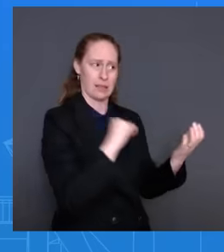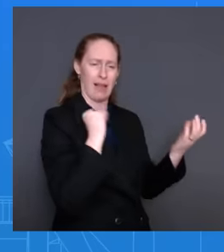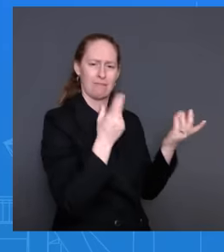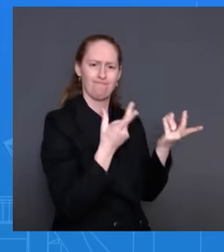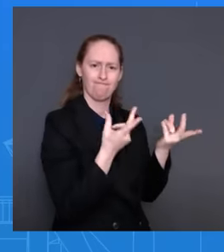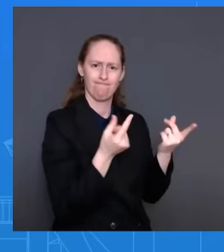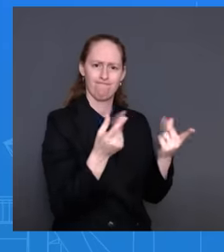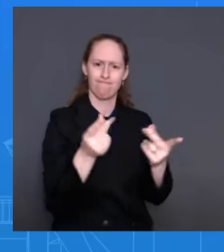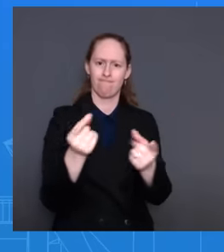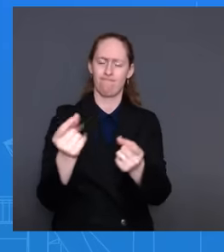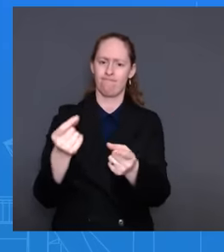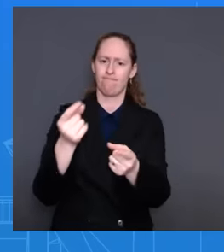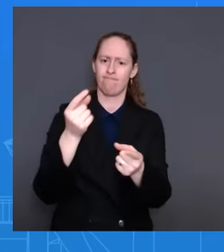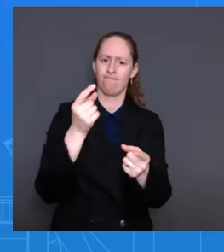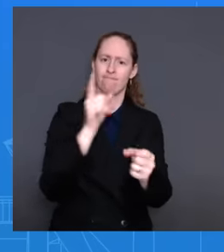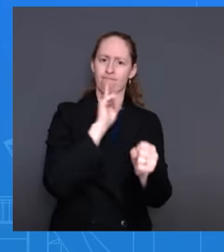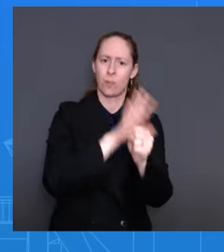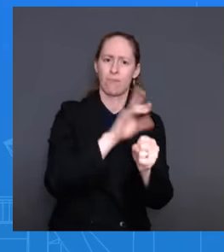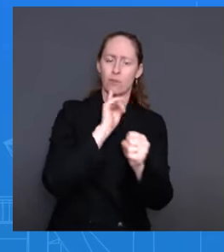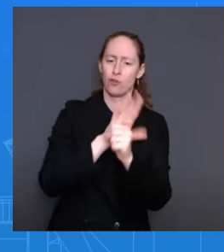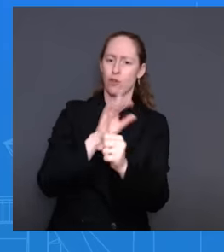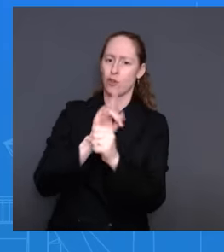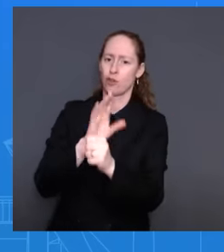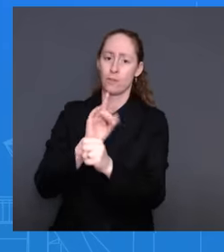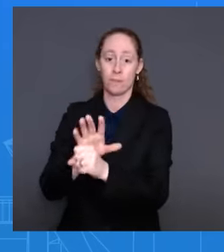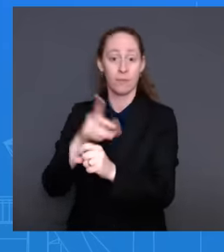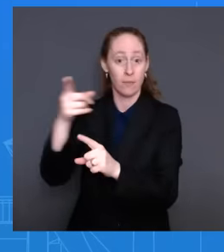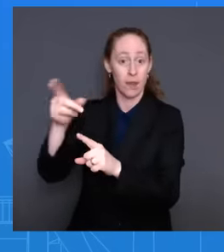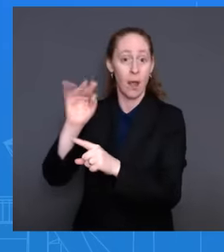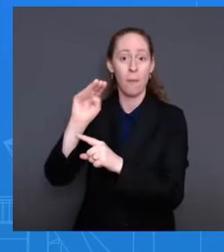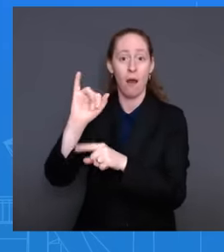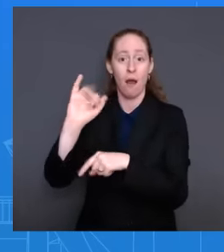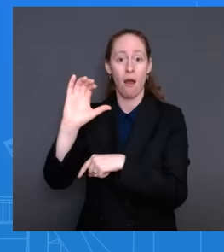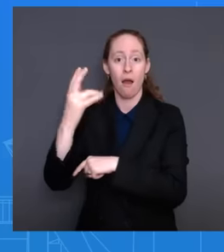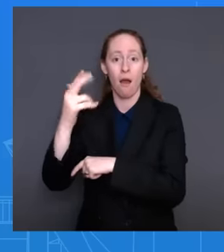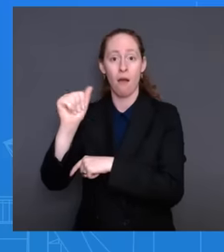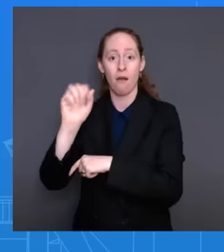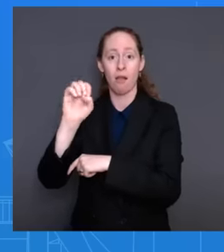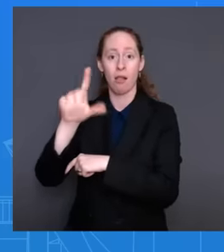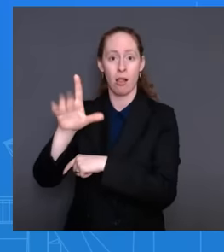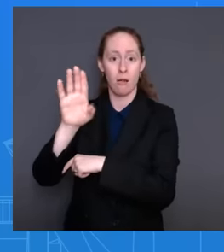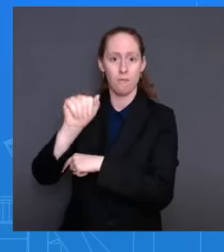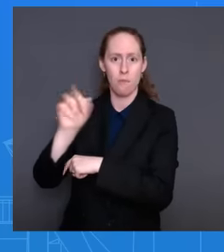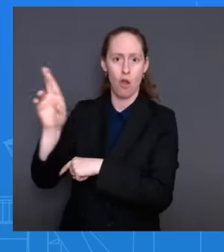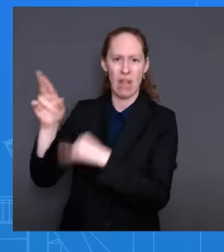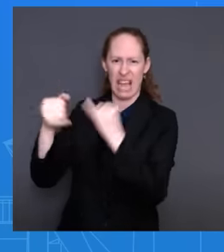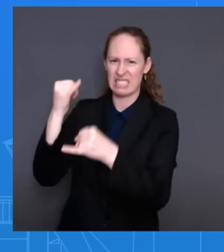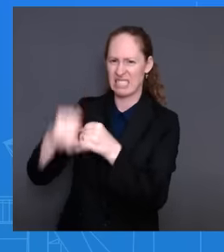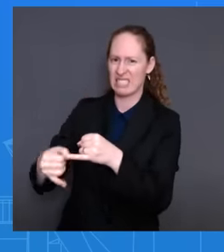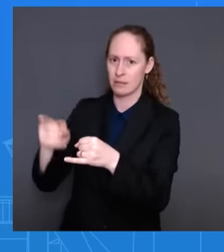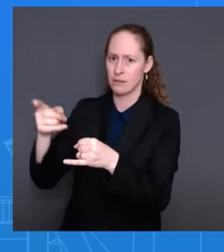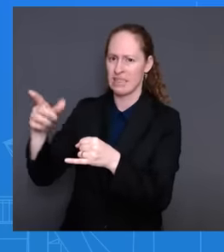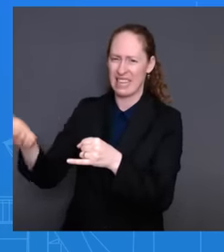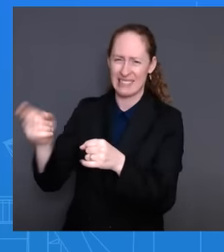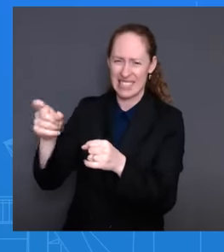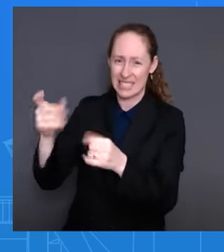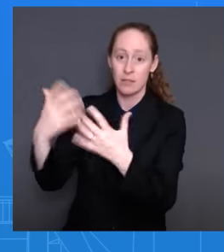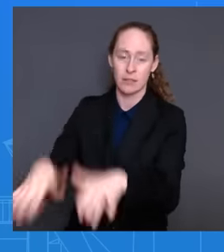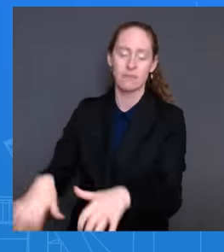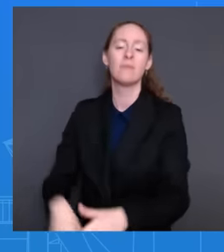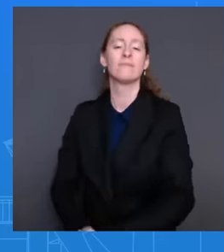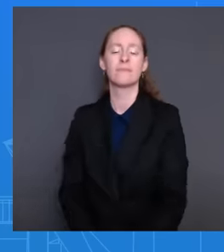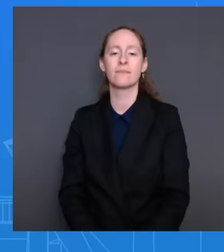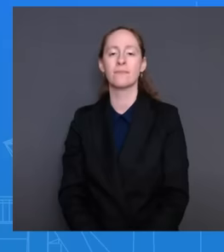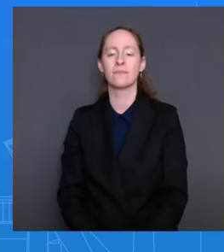the independence to operate, which is critically important, particularly at a moment where inflation is elevated,